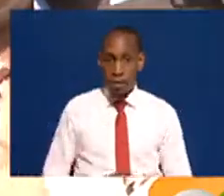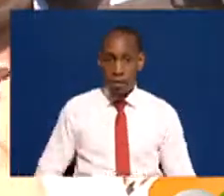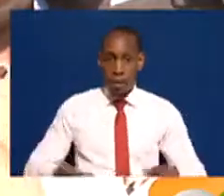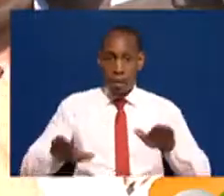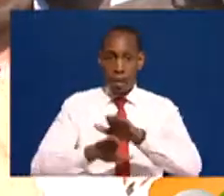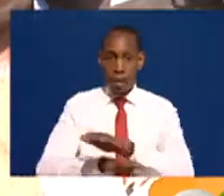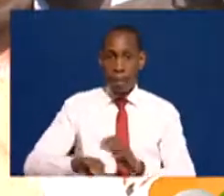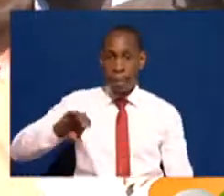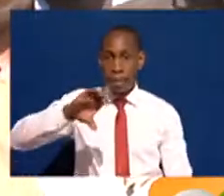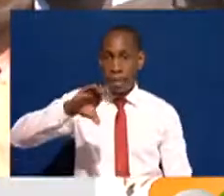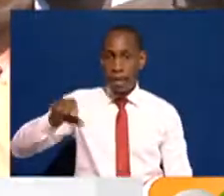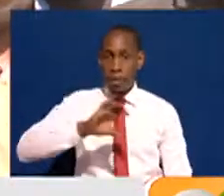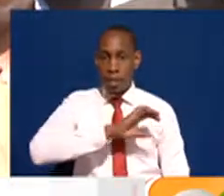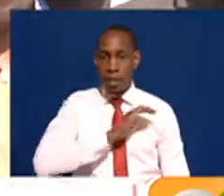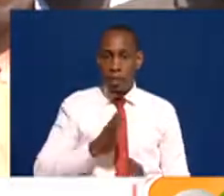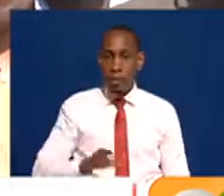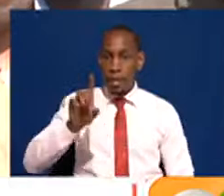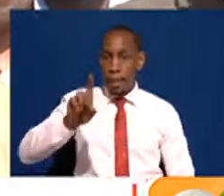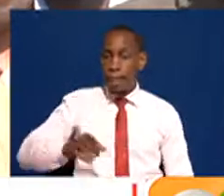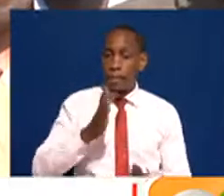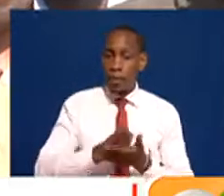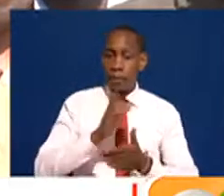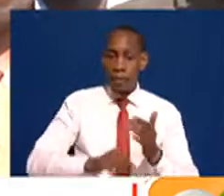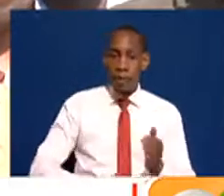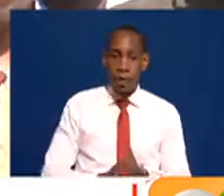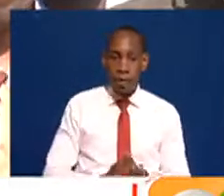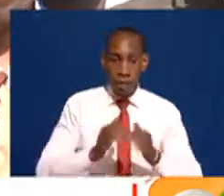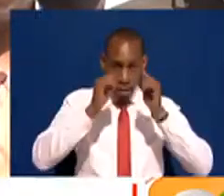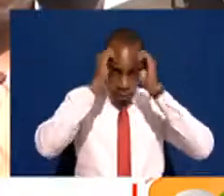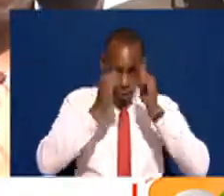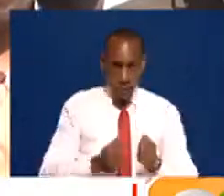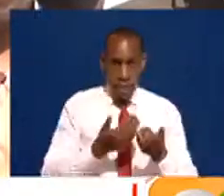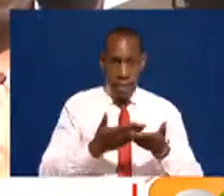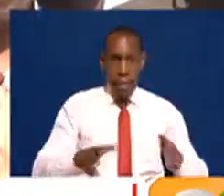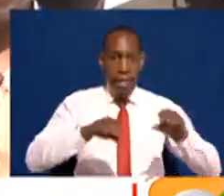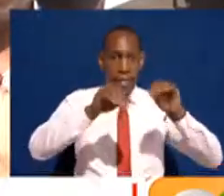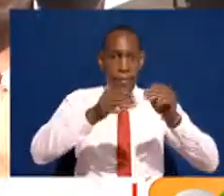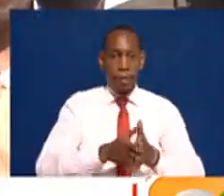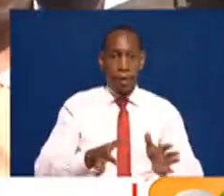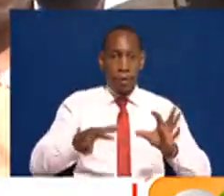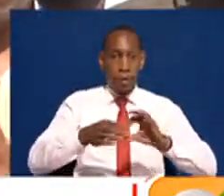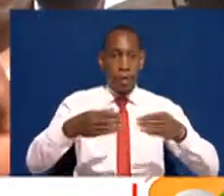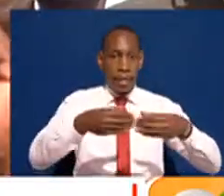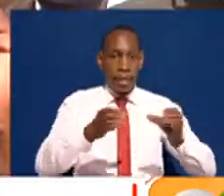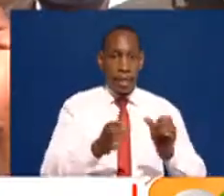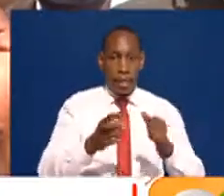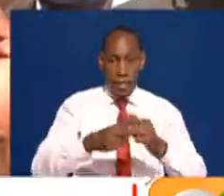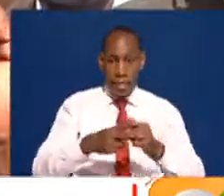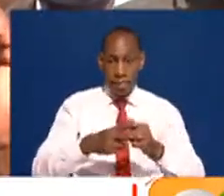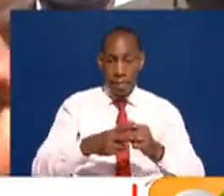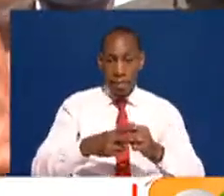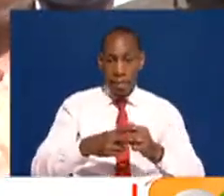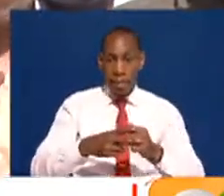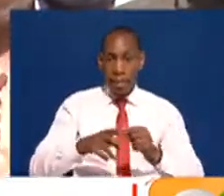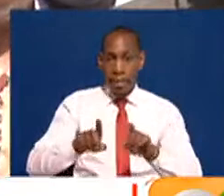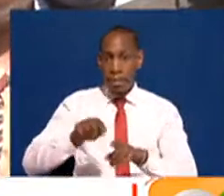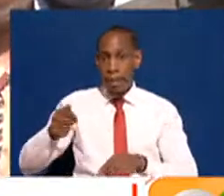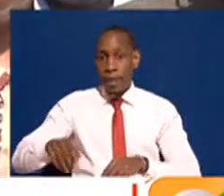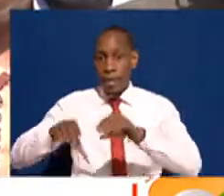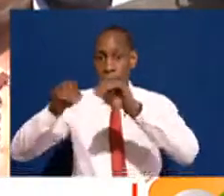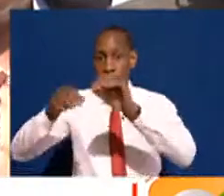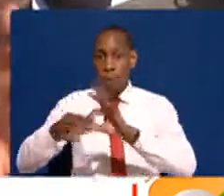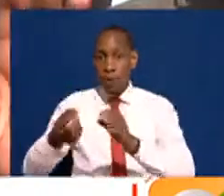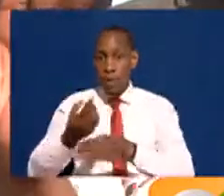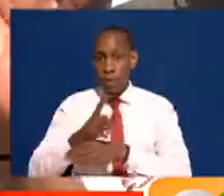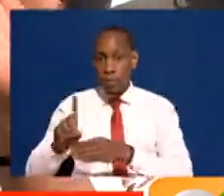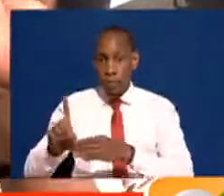county commissioners must ensure that any child who qualifies to go to class 7 and the one who is also qualifies to go to